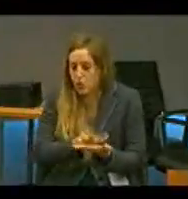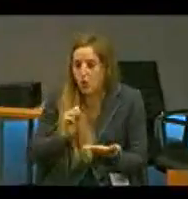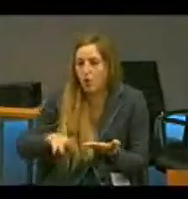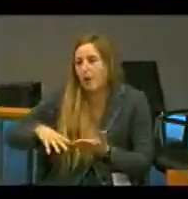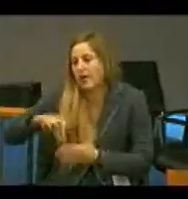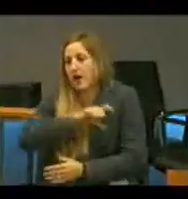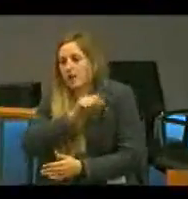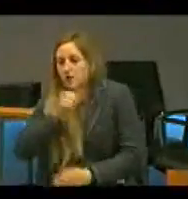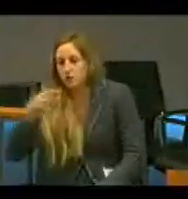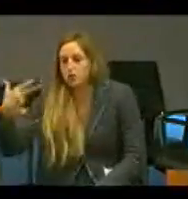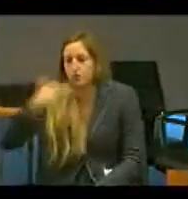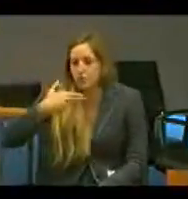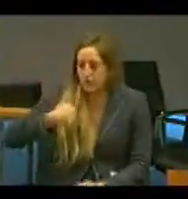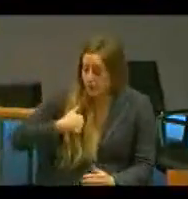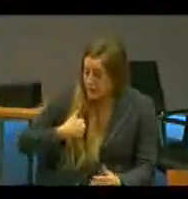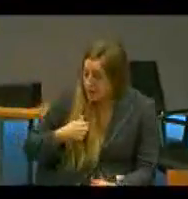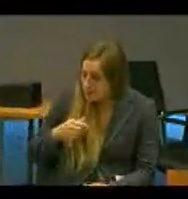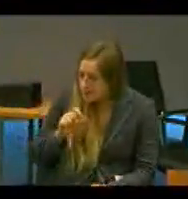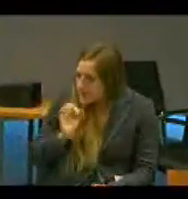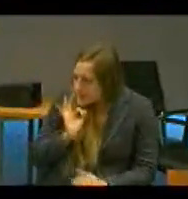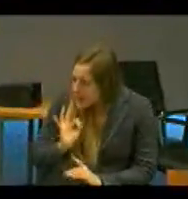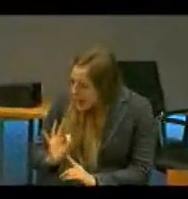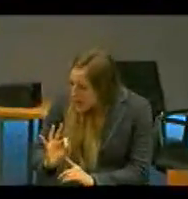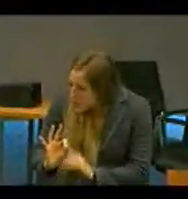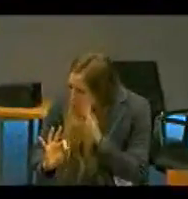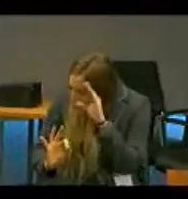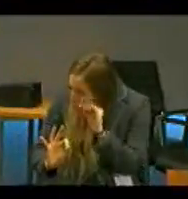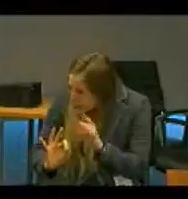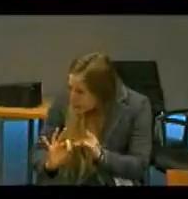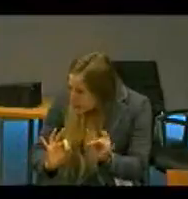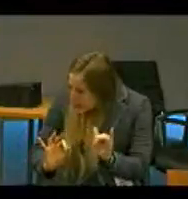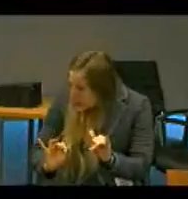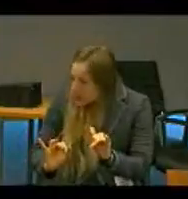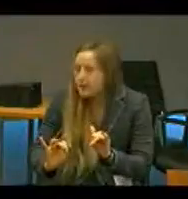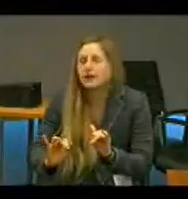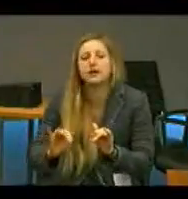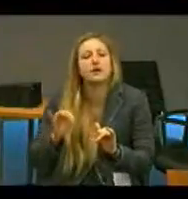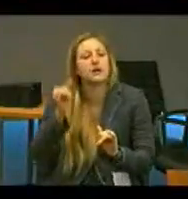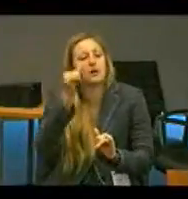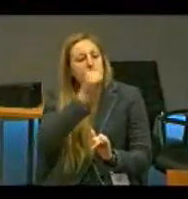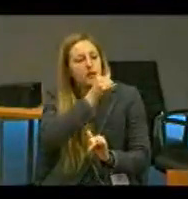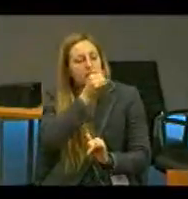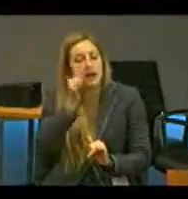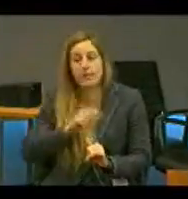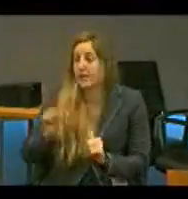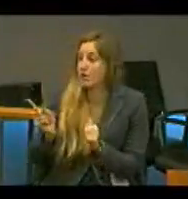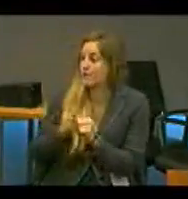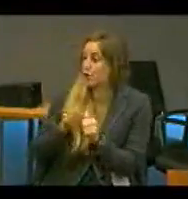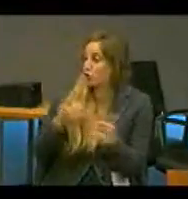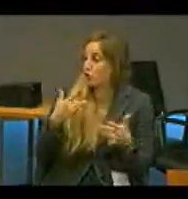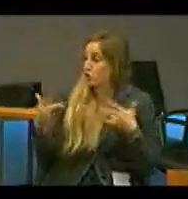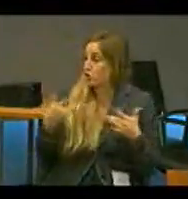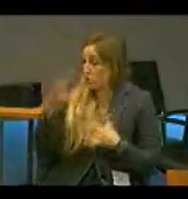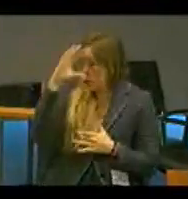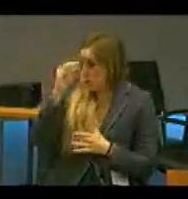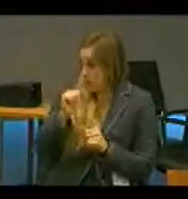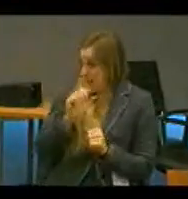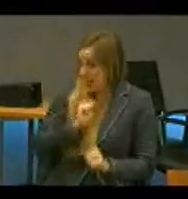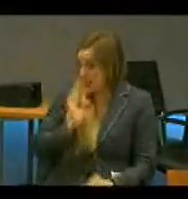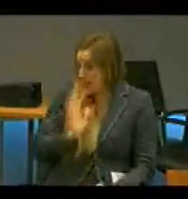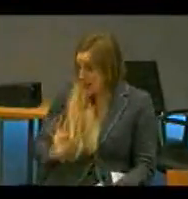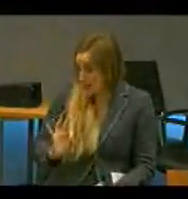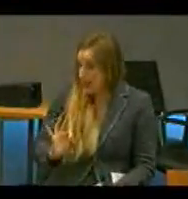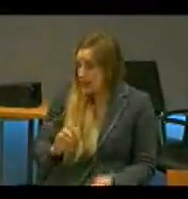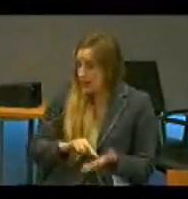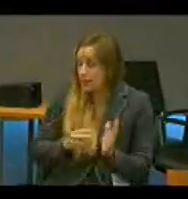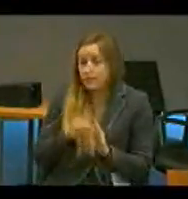me. He was 9 years old. The fact that that is the #1 concern of a 9-year-old boy today tells us